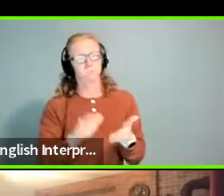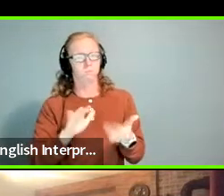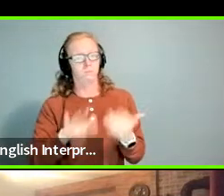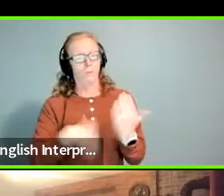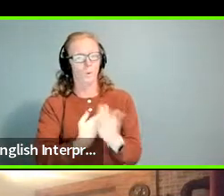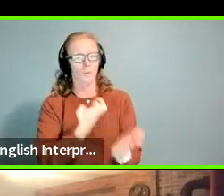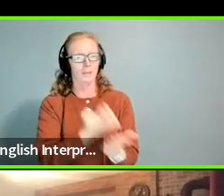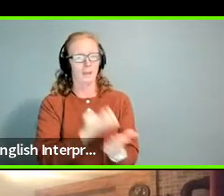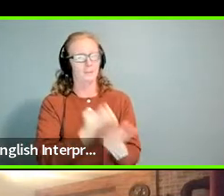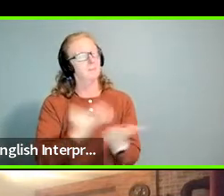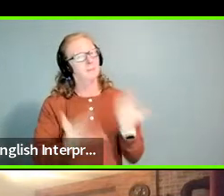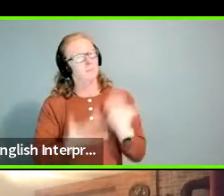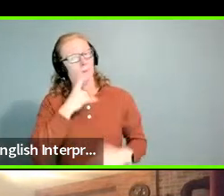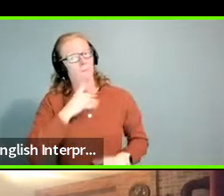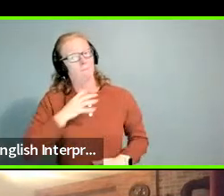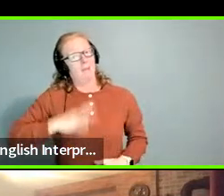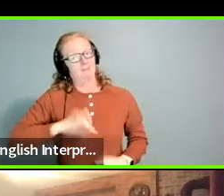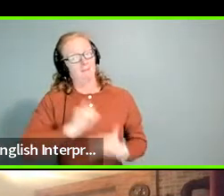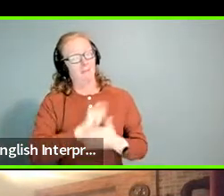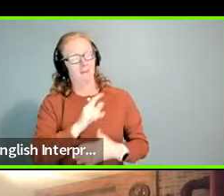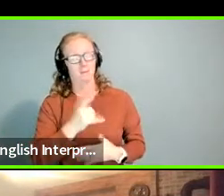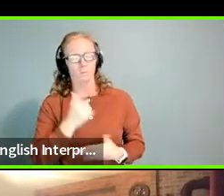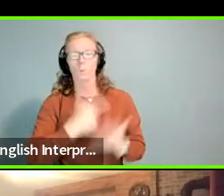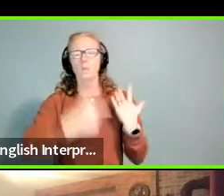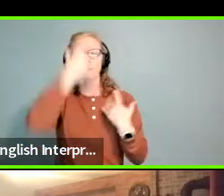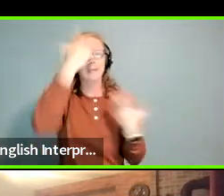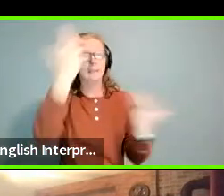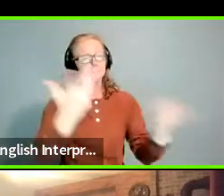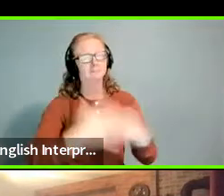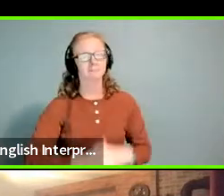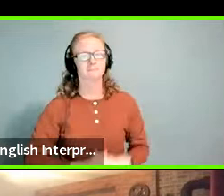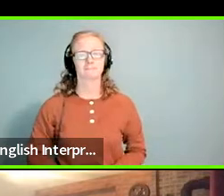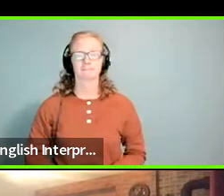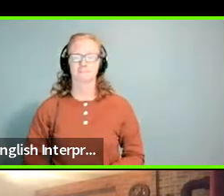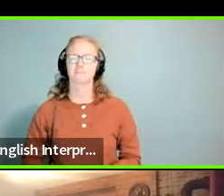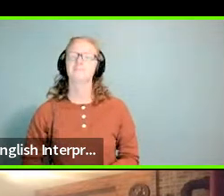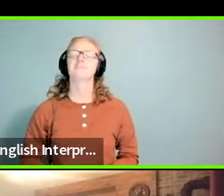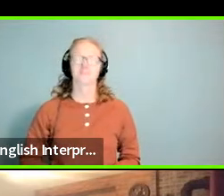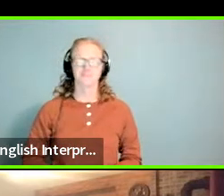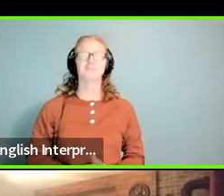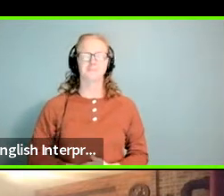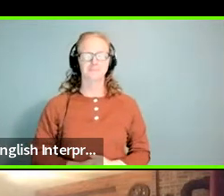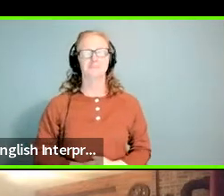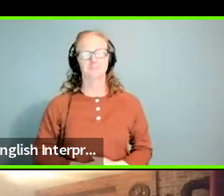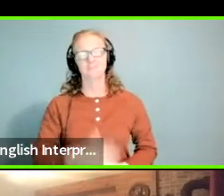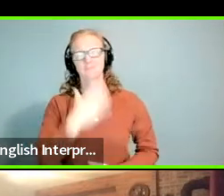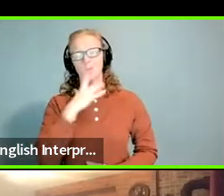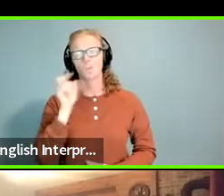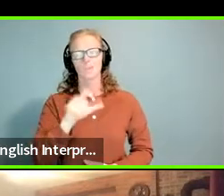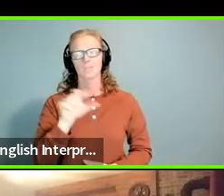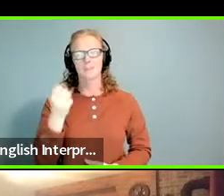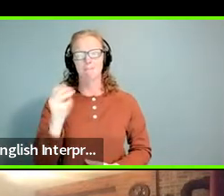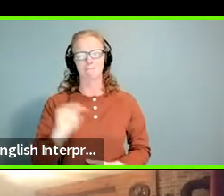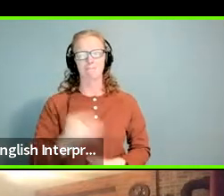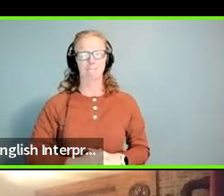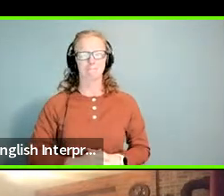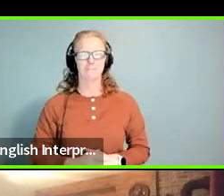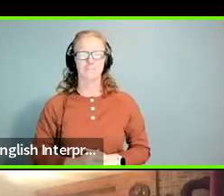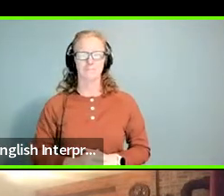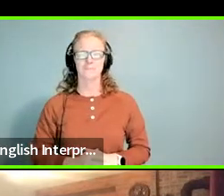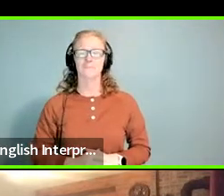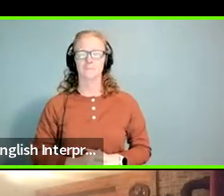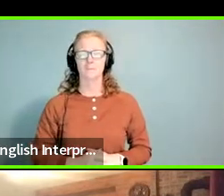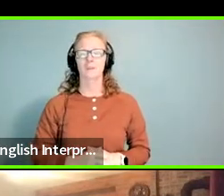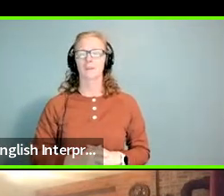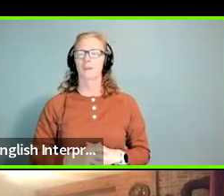be a beneficiary of such measures. What do you think? Yeah, I think that's a good question, Sam. As we're going